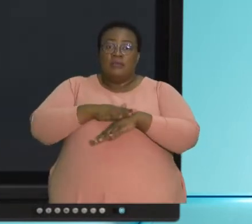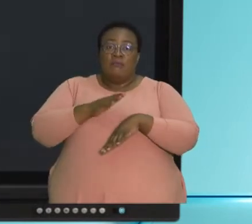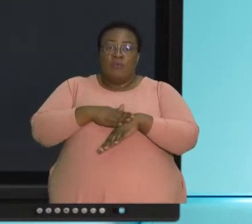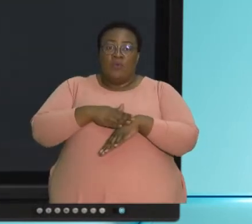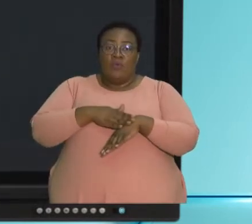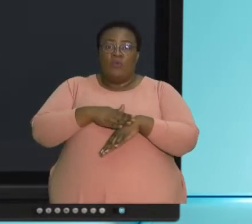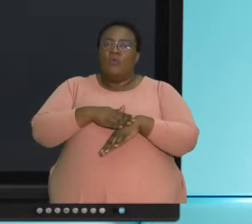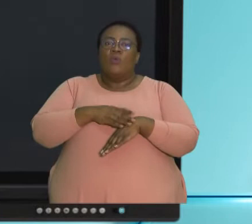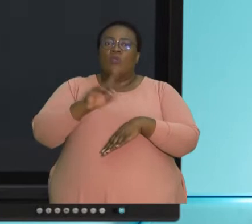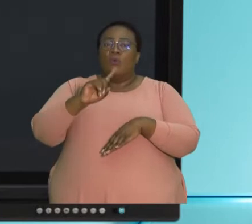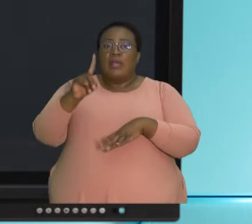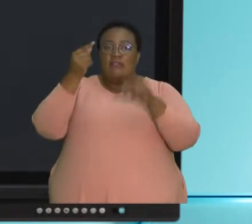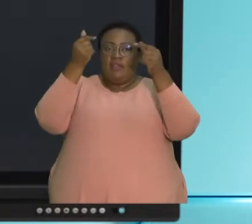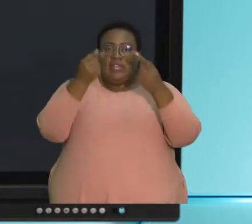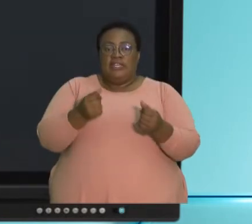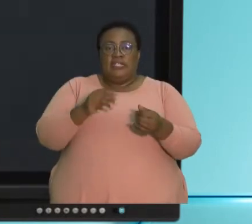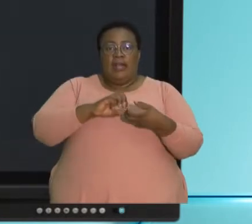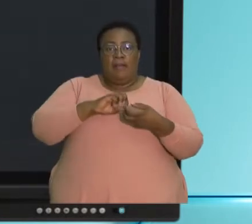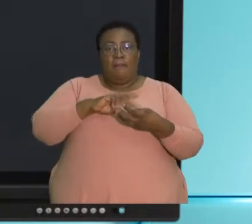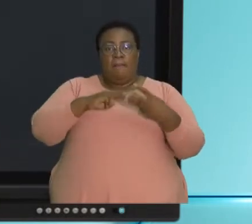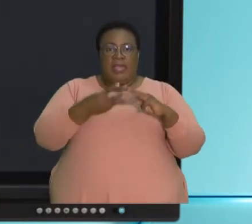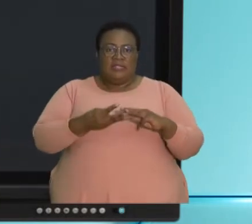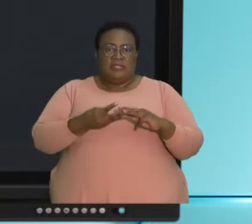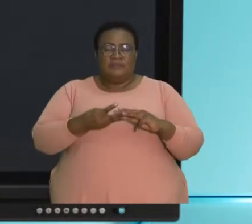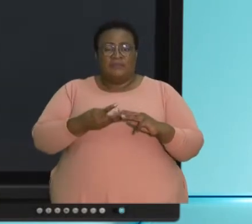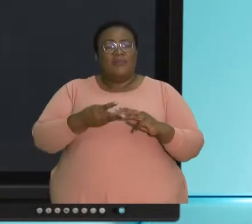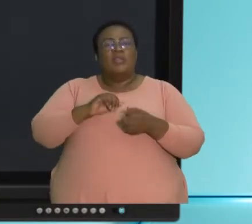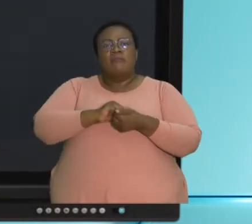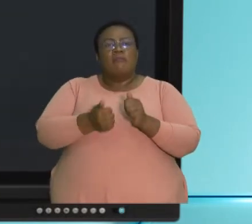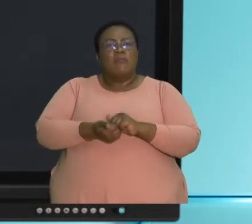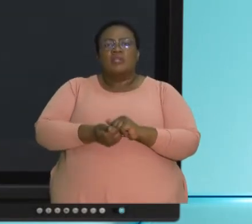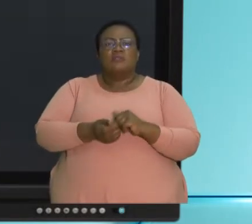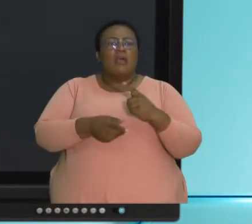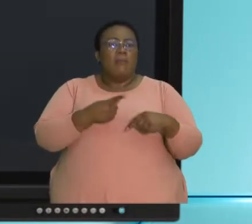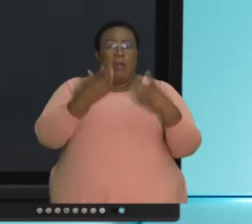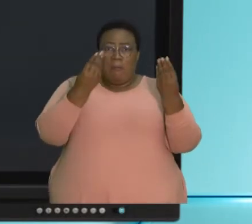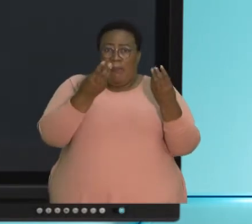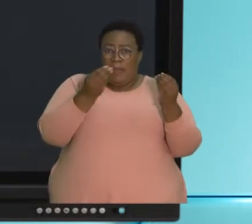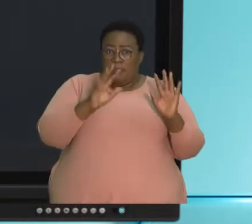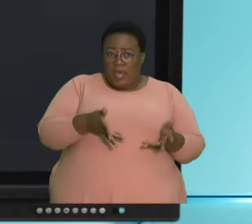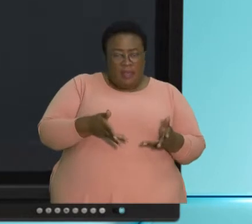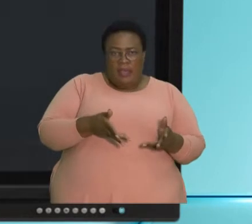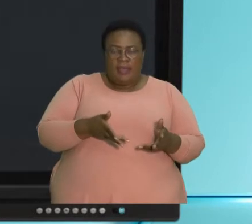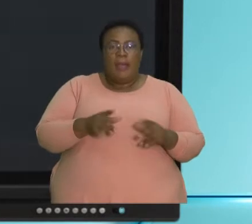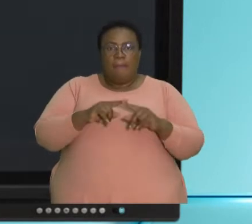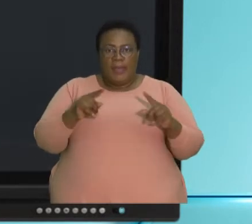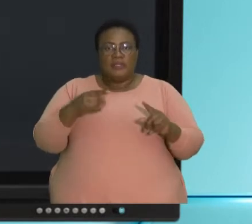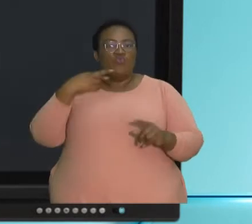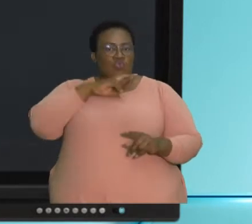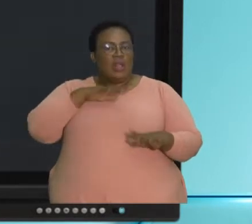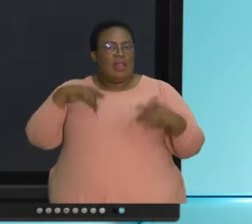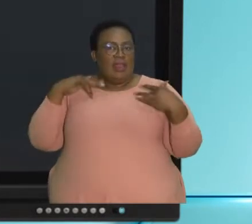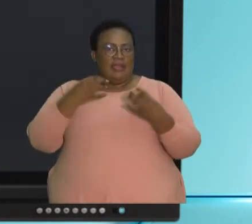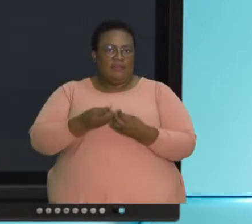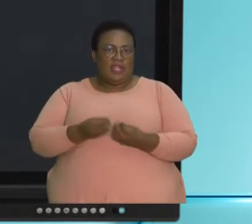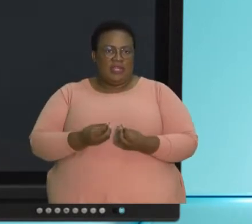come to financial maths. Because remember, financial maths is not just about the numbers that you are doing in maths. It's about real life things, to